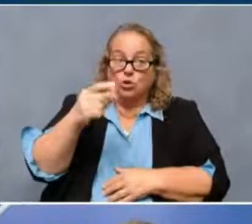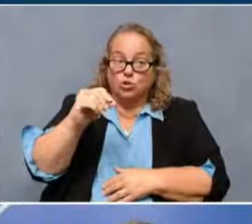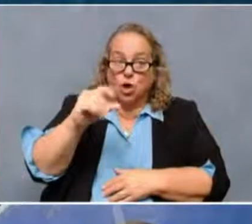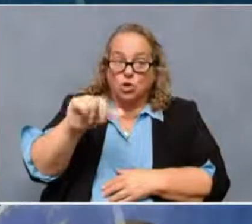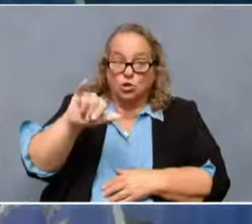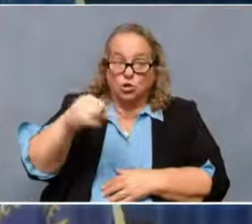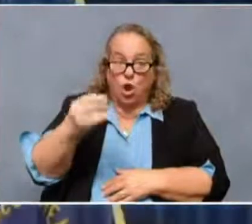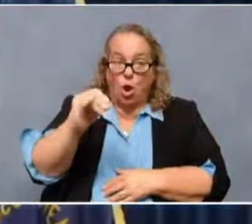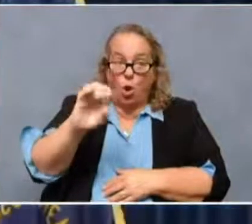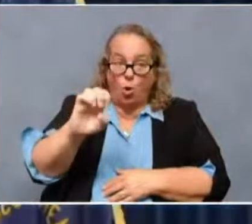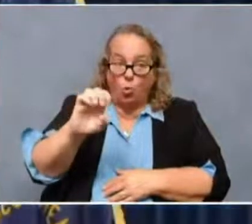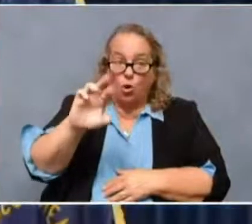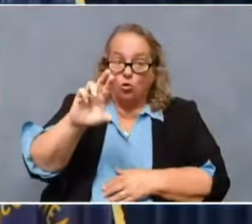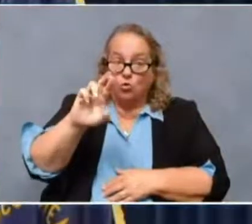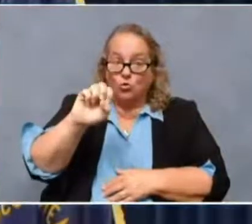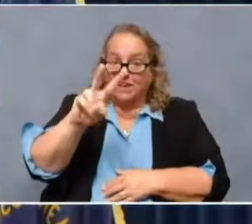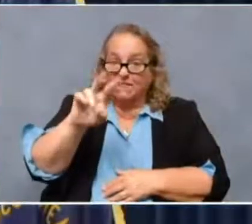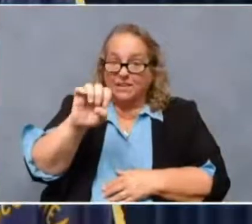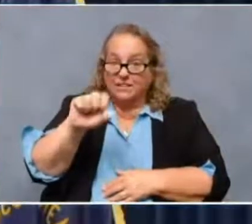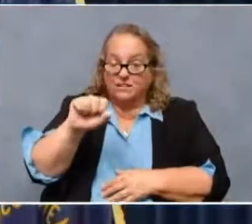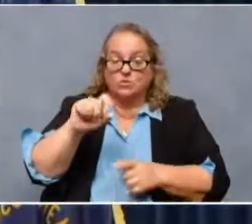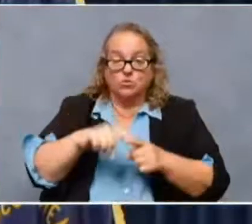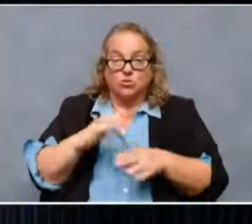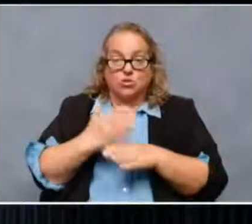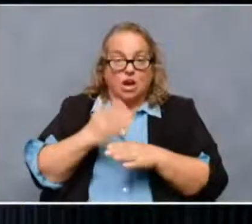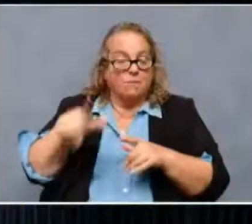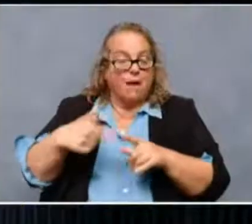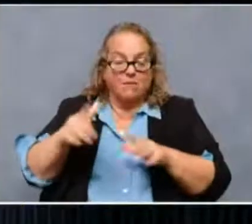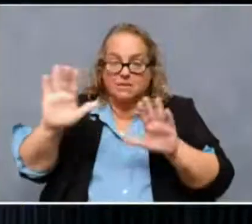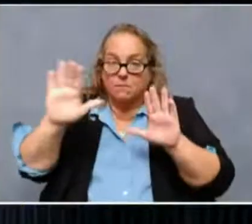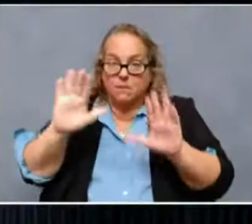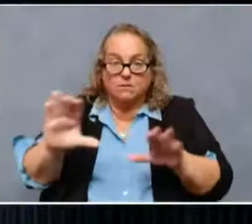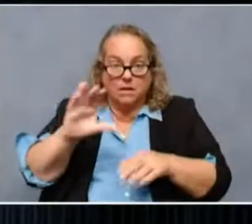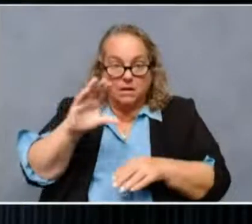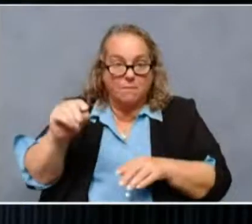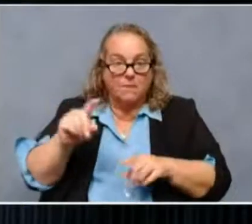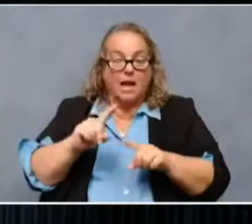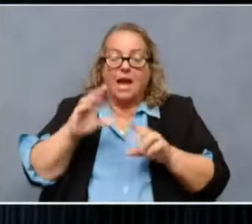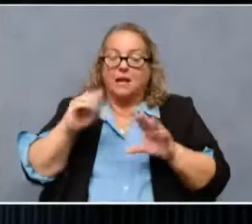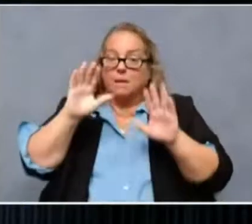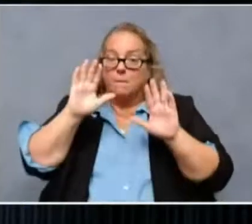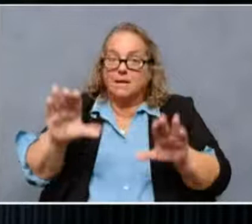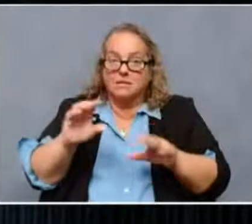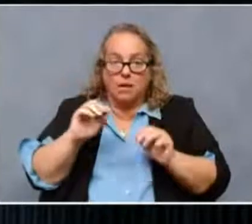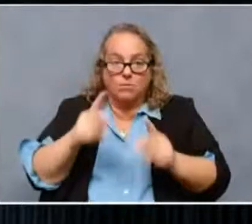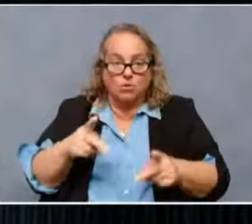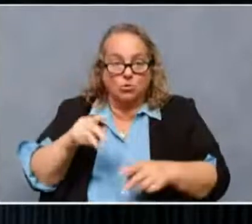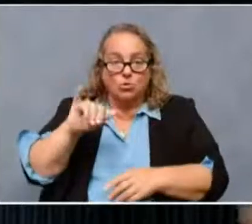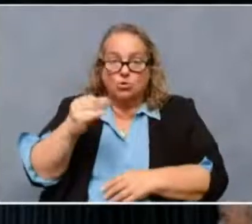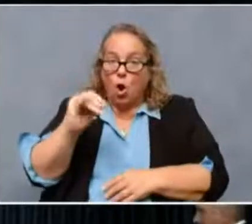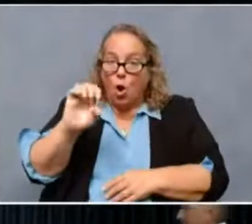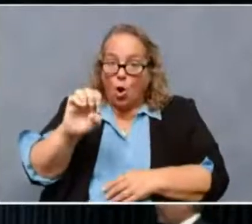us about his amazing company, this amazing opportunity. Joe, we're fired up to have you.